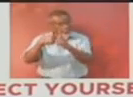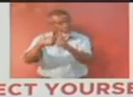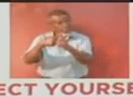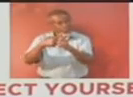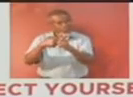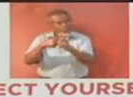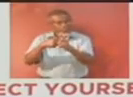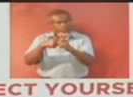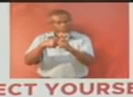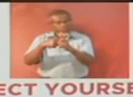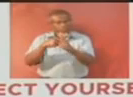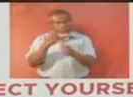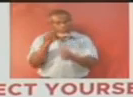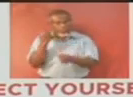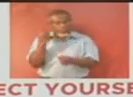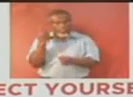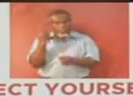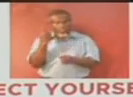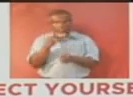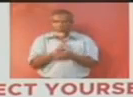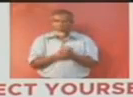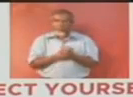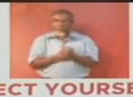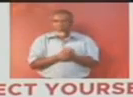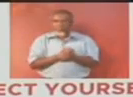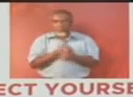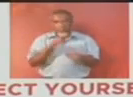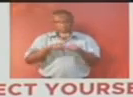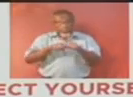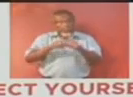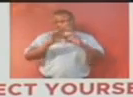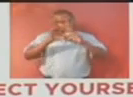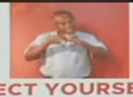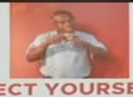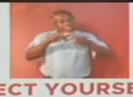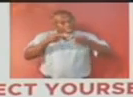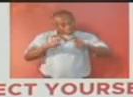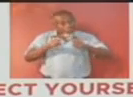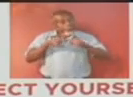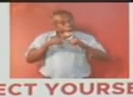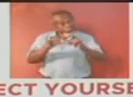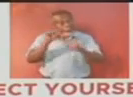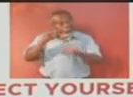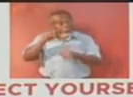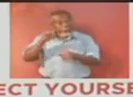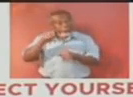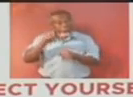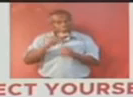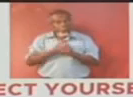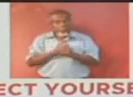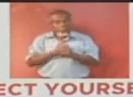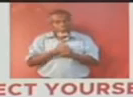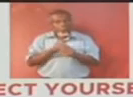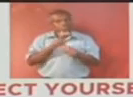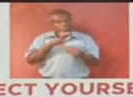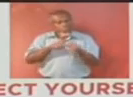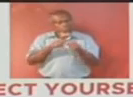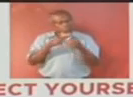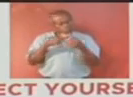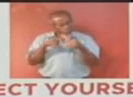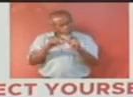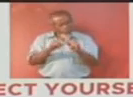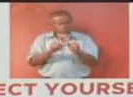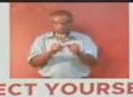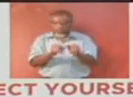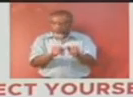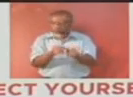vaccinated. So that does still occur, that can still occur, and we do want to emphasize